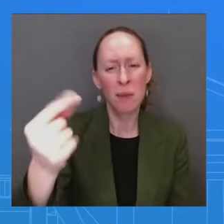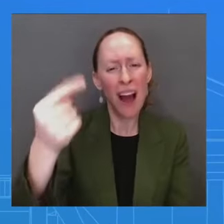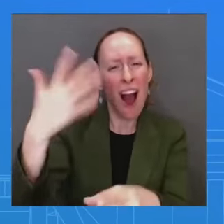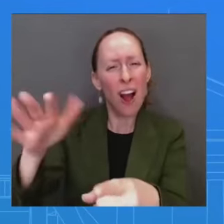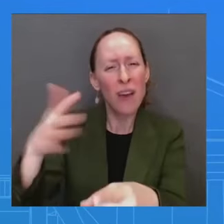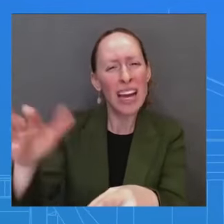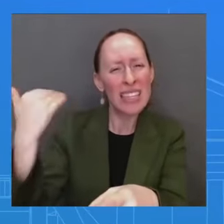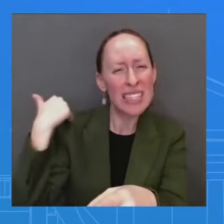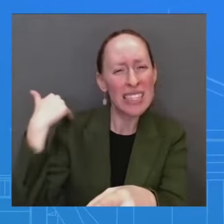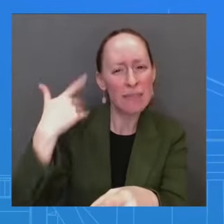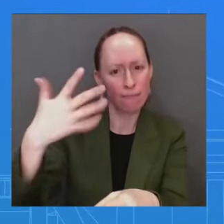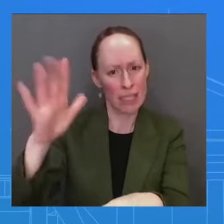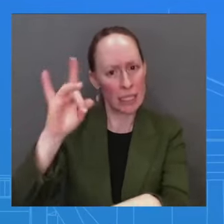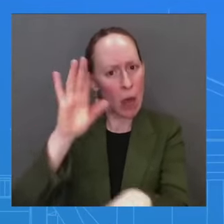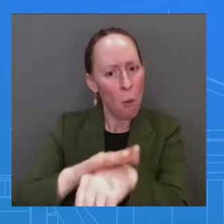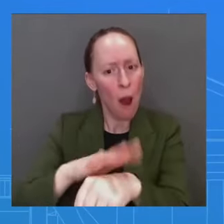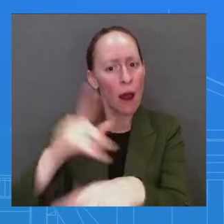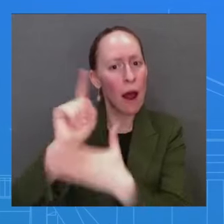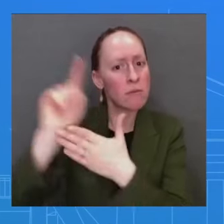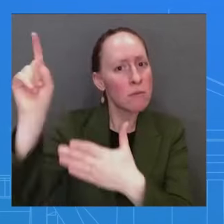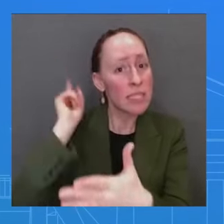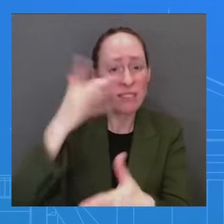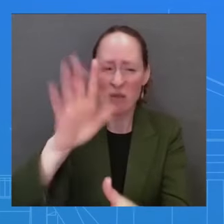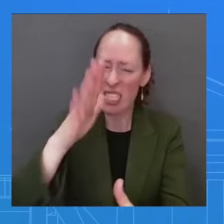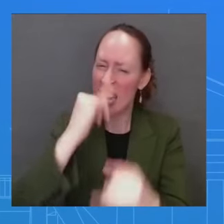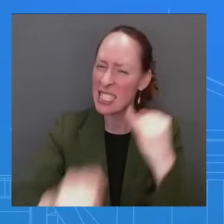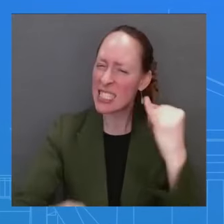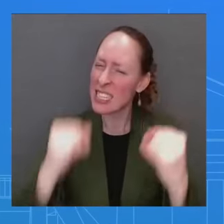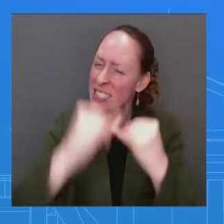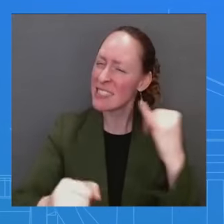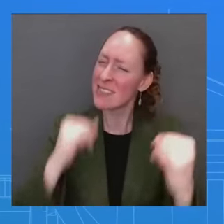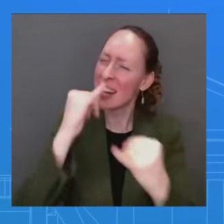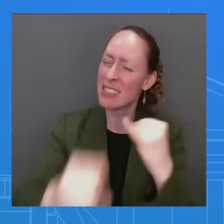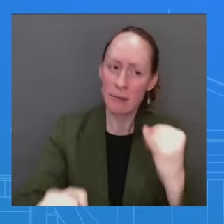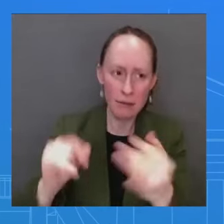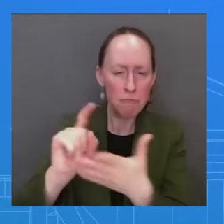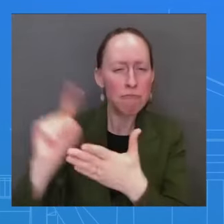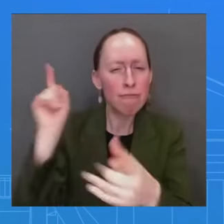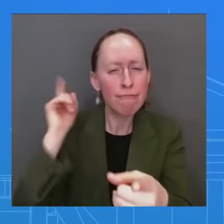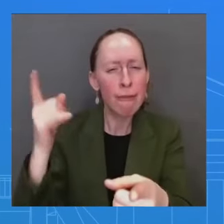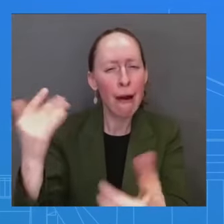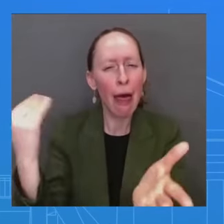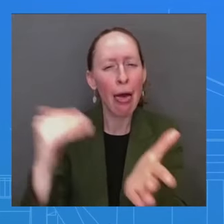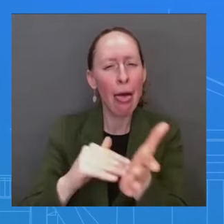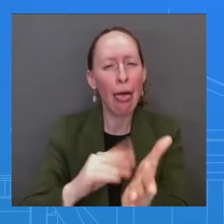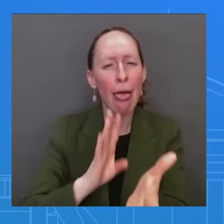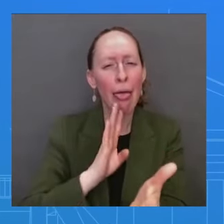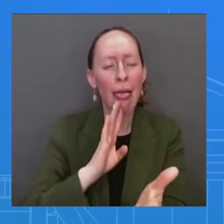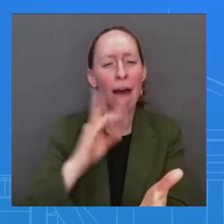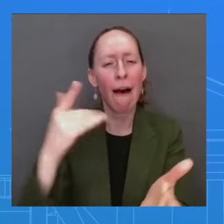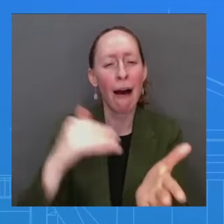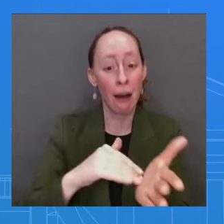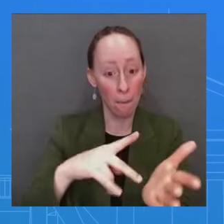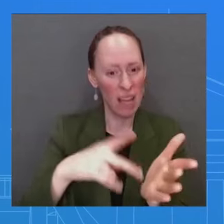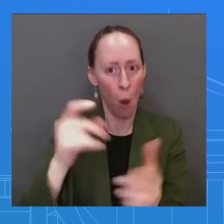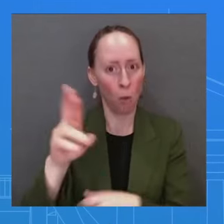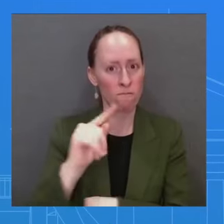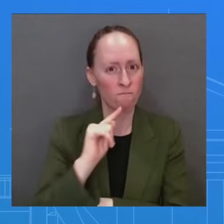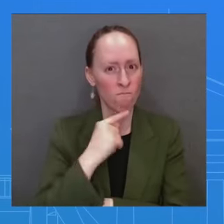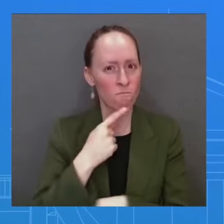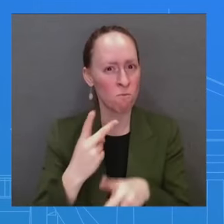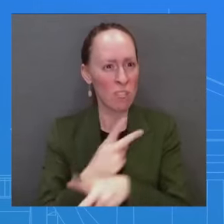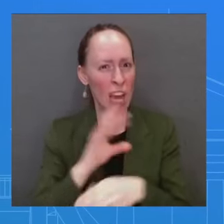last week was the last warning from the U.S., can you at least say whether we should expect to see something different coming from the U.S.? No, I cannot say